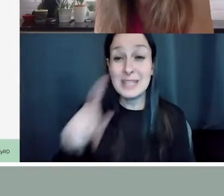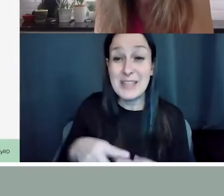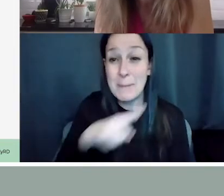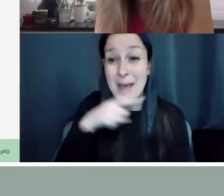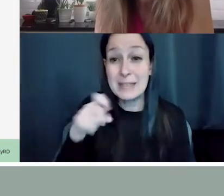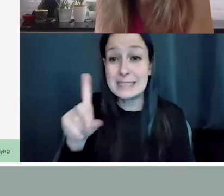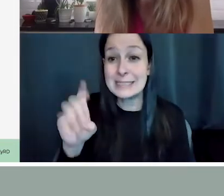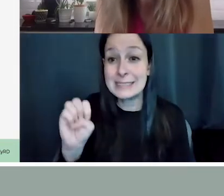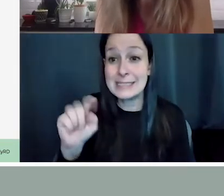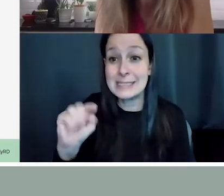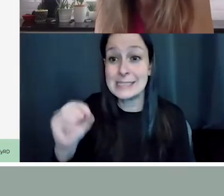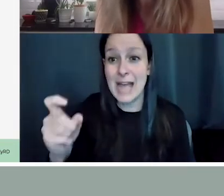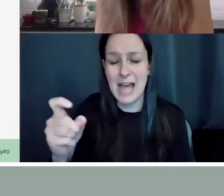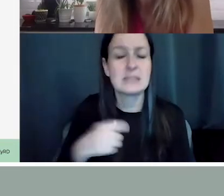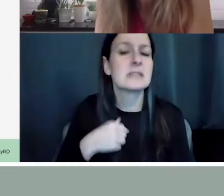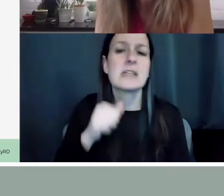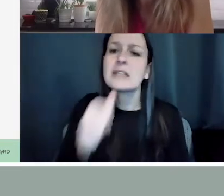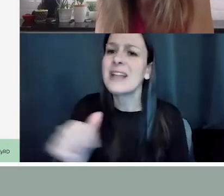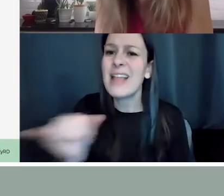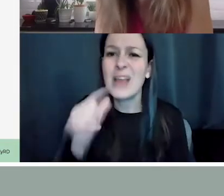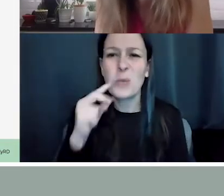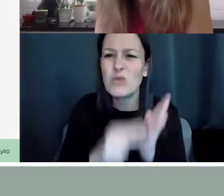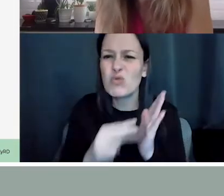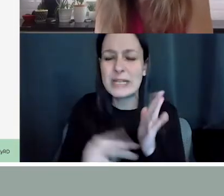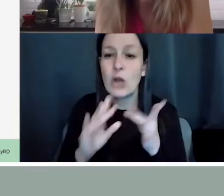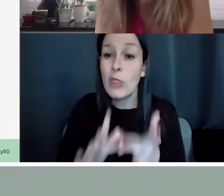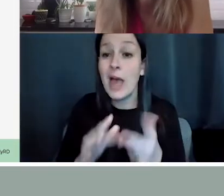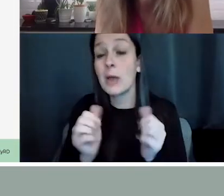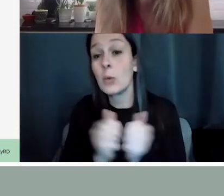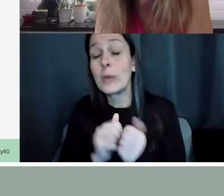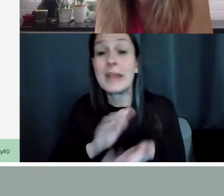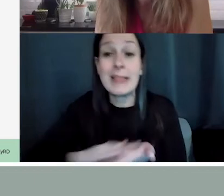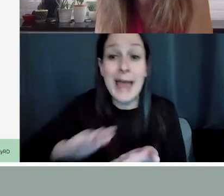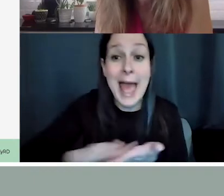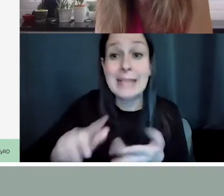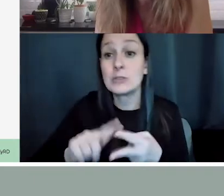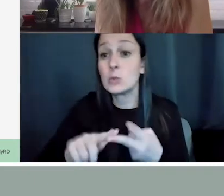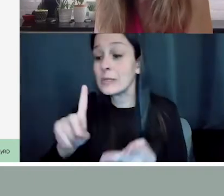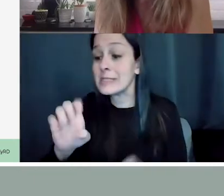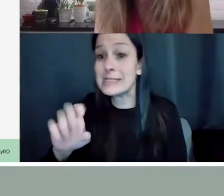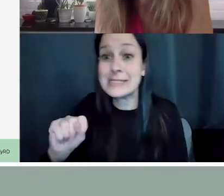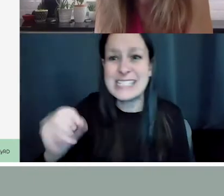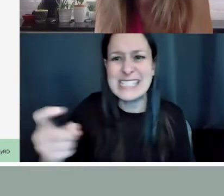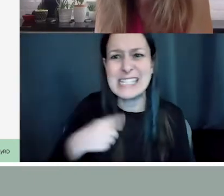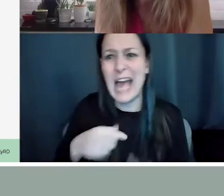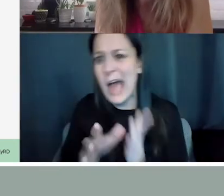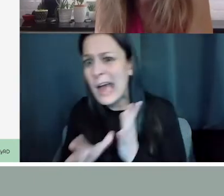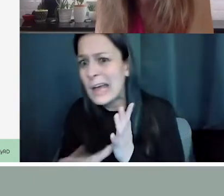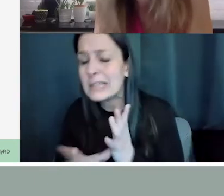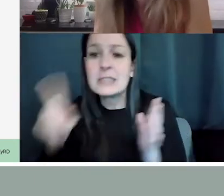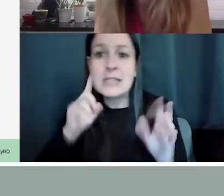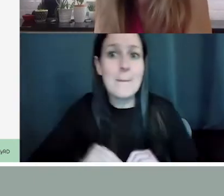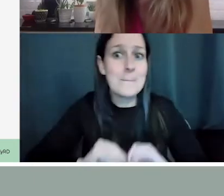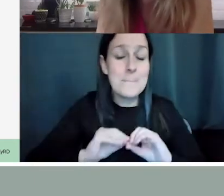it isn't like what you read online about cleanses and detoxes that sound either magical